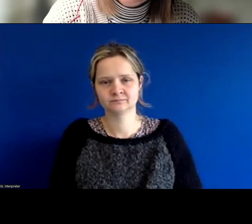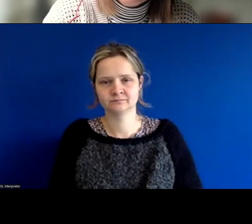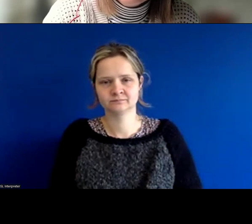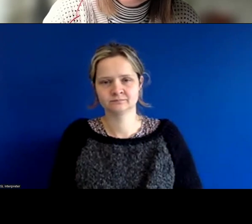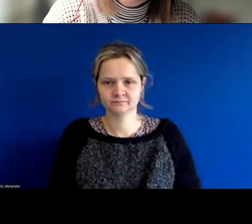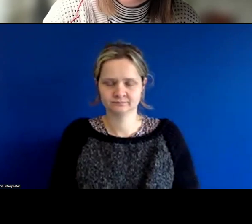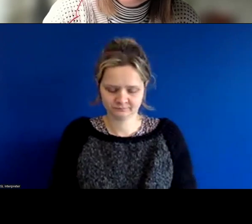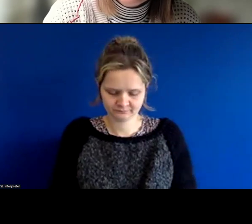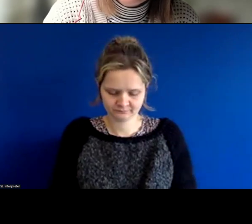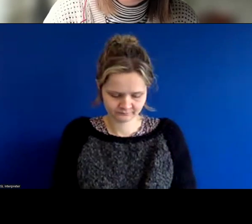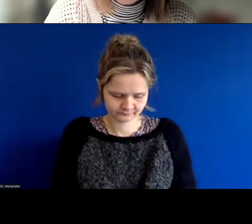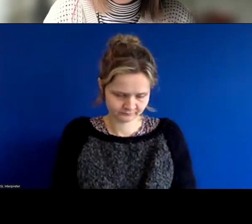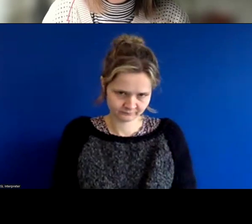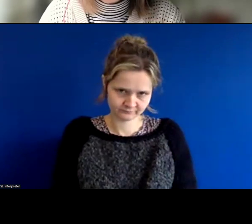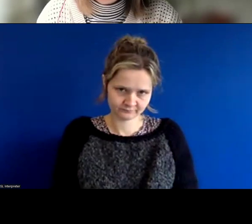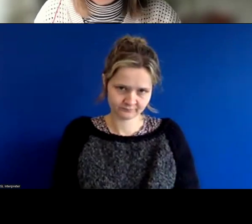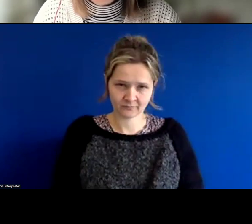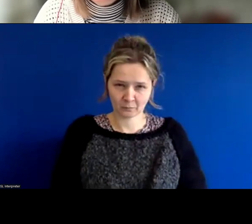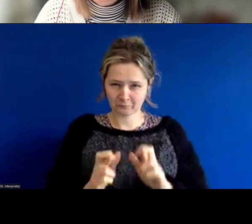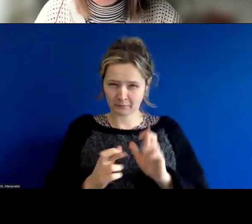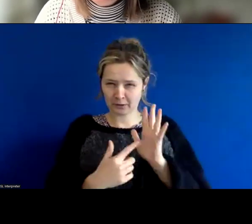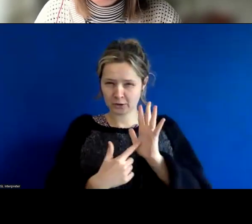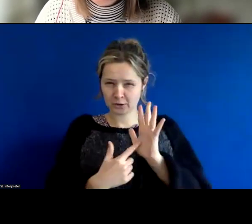if it's going to show us.